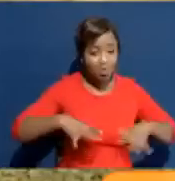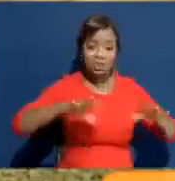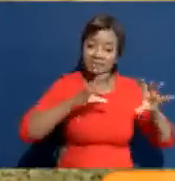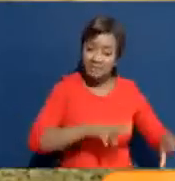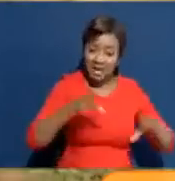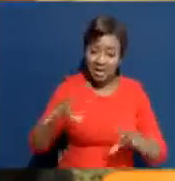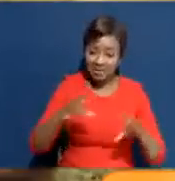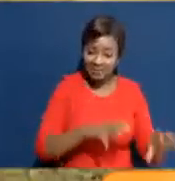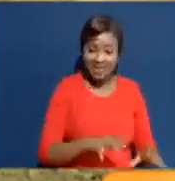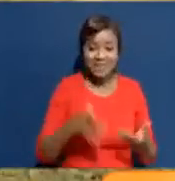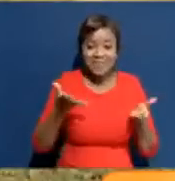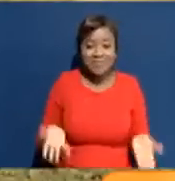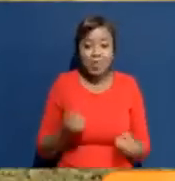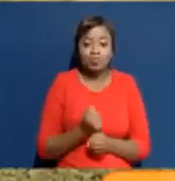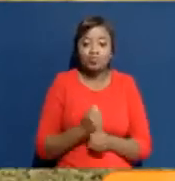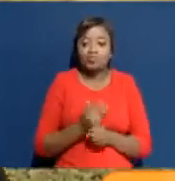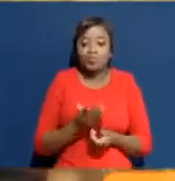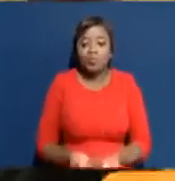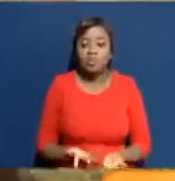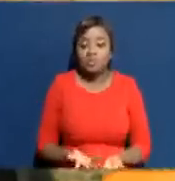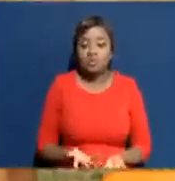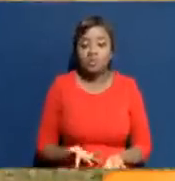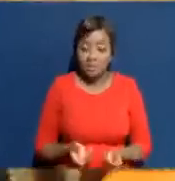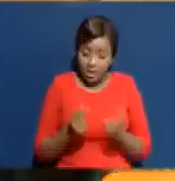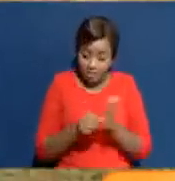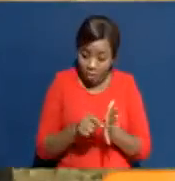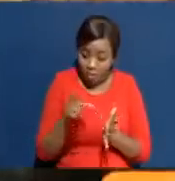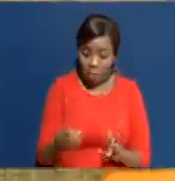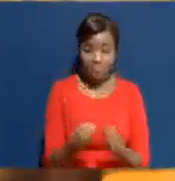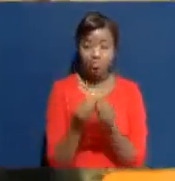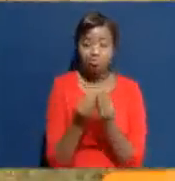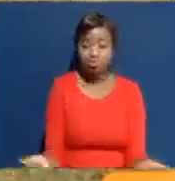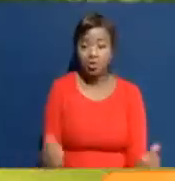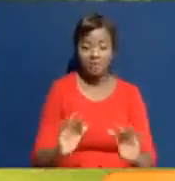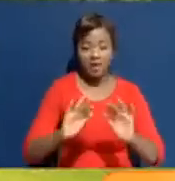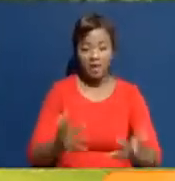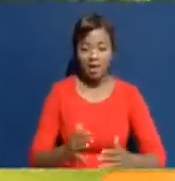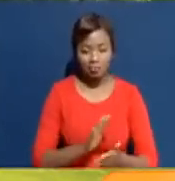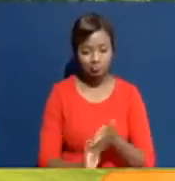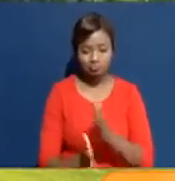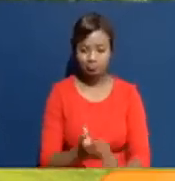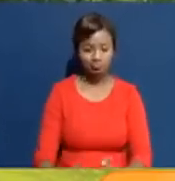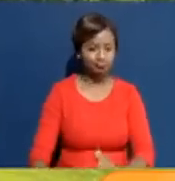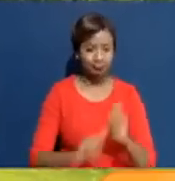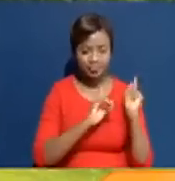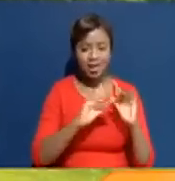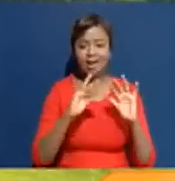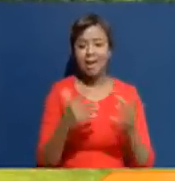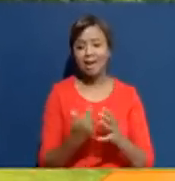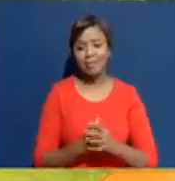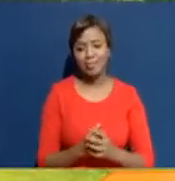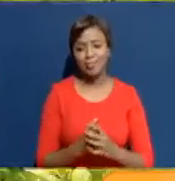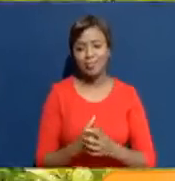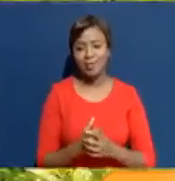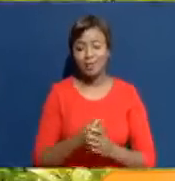kuumia. Na what can we do? Ili tutatua hii shida once and once for all. Police have condemned the tea leaves theft,